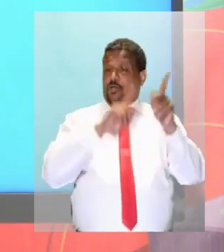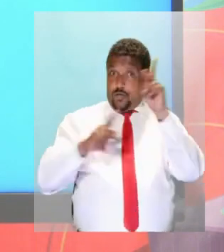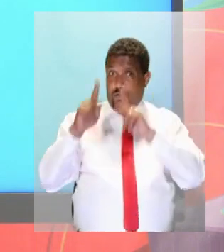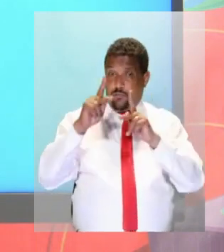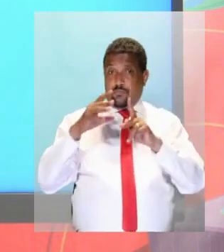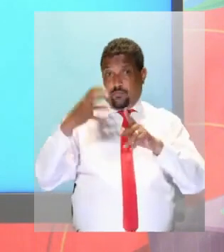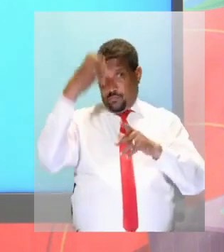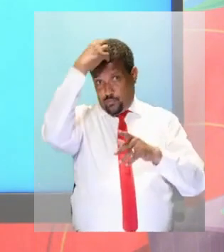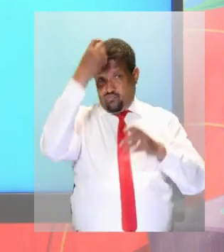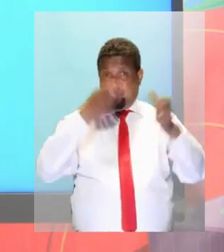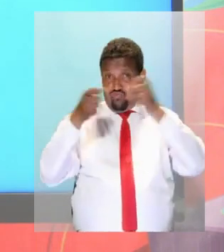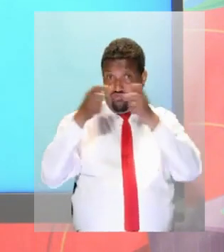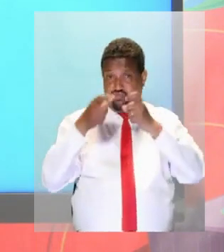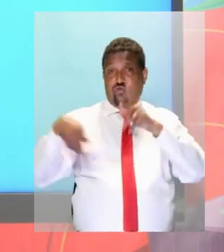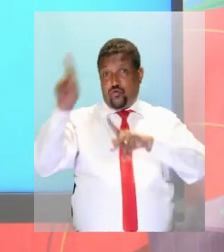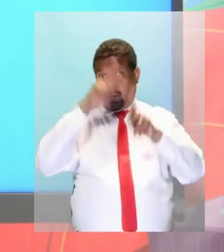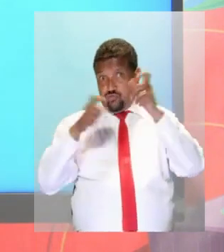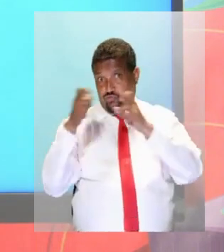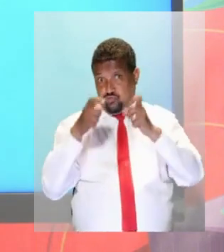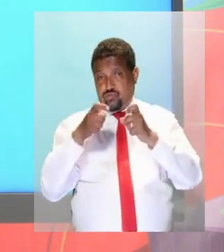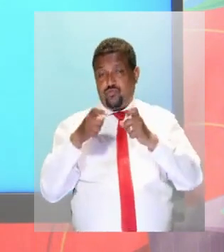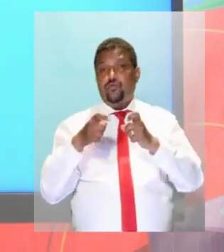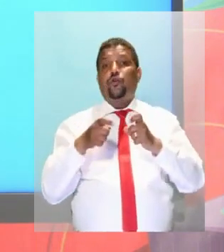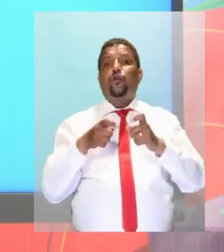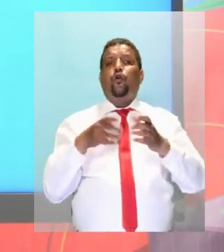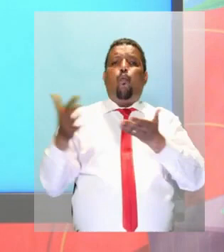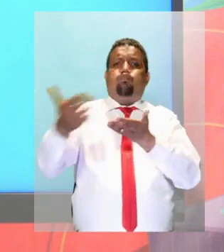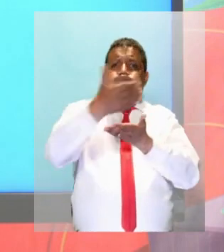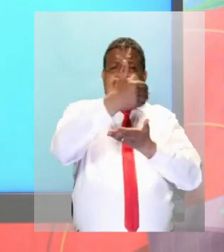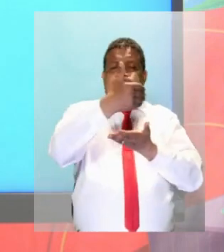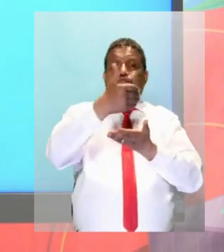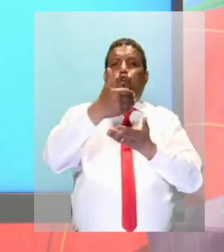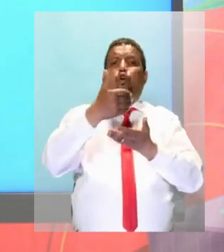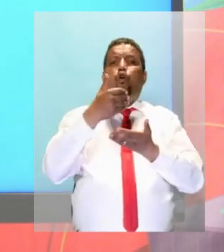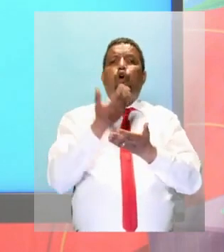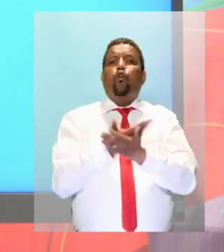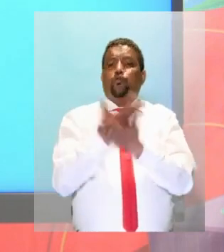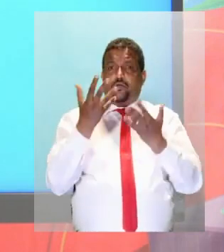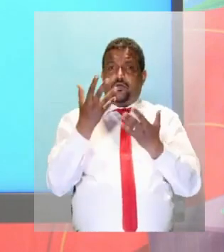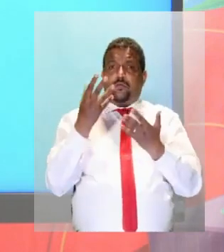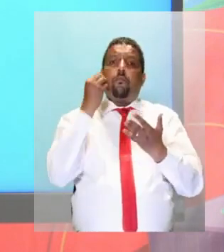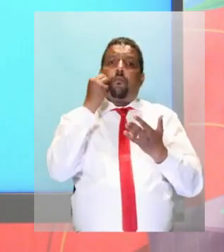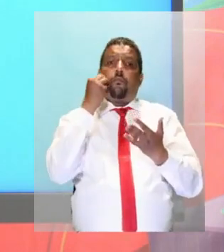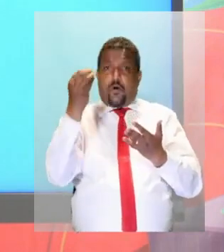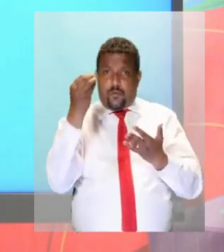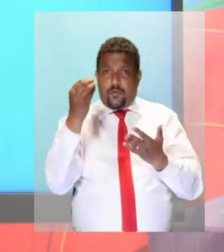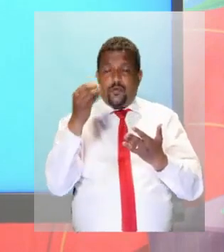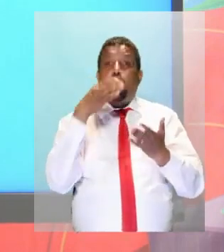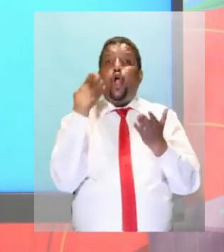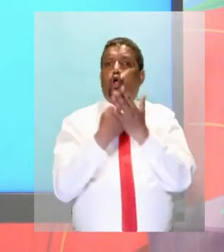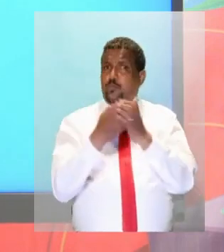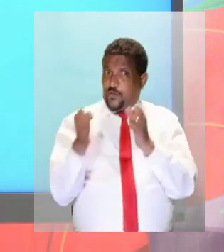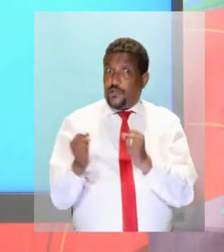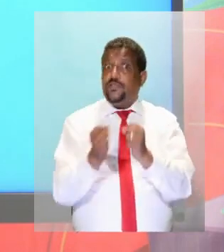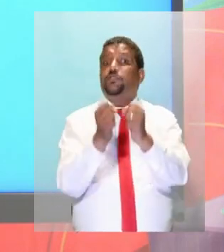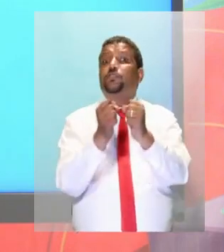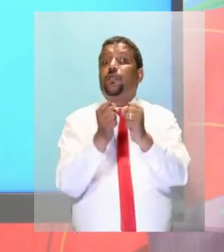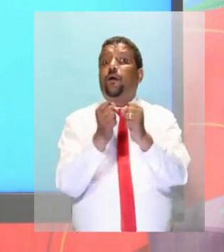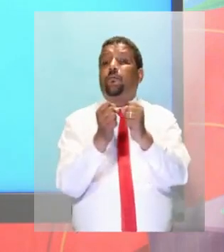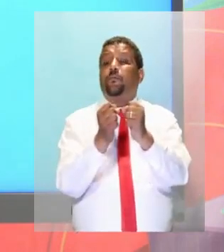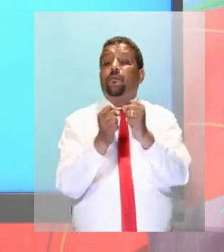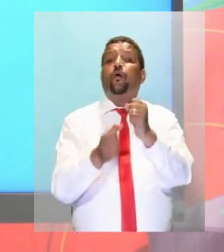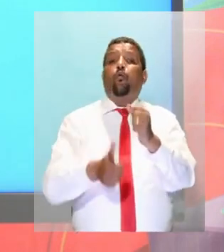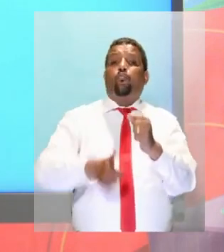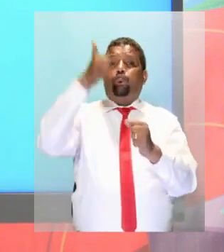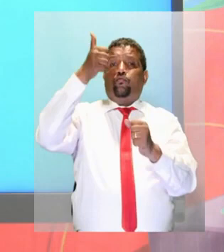major features are collective ownership of property. That means this is an economic system in which